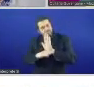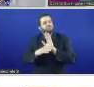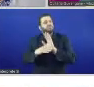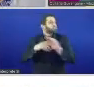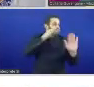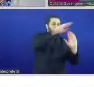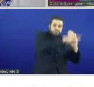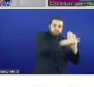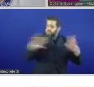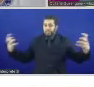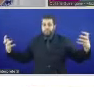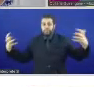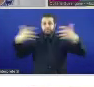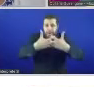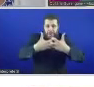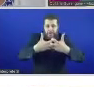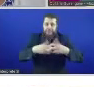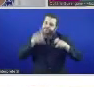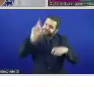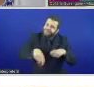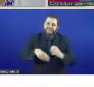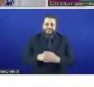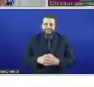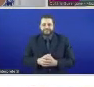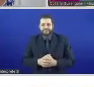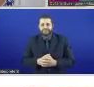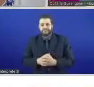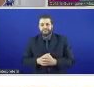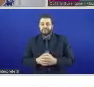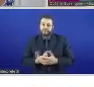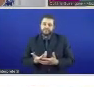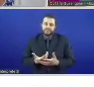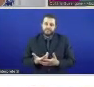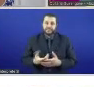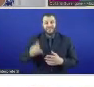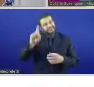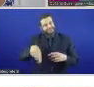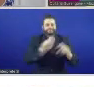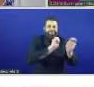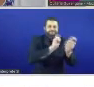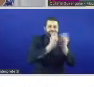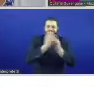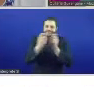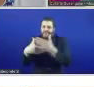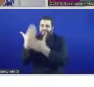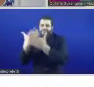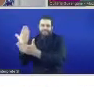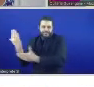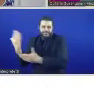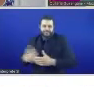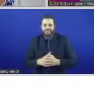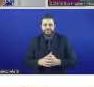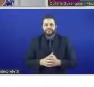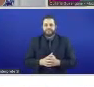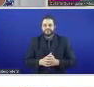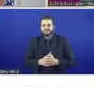Myanmar, for the women in Cape Delgado, for women refugees around the world, and for the safe of all women rights defenders who